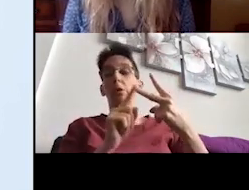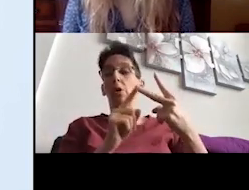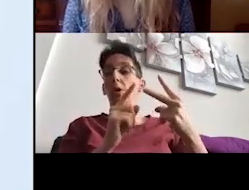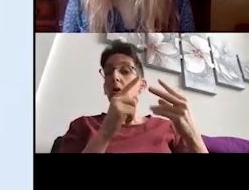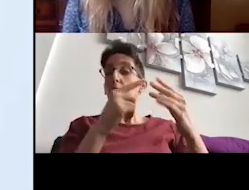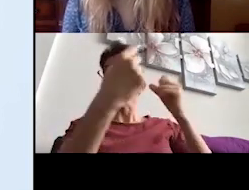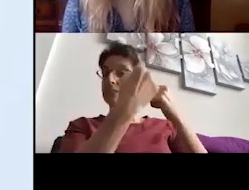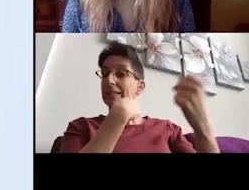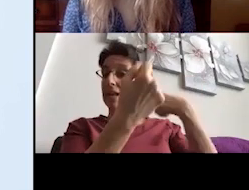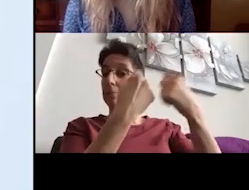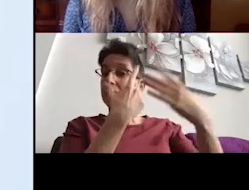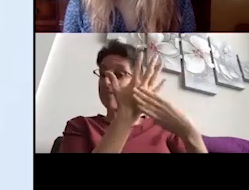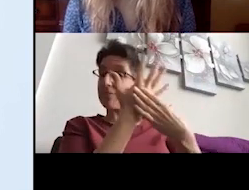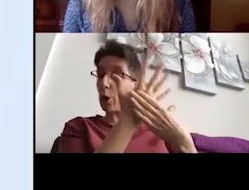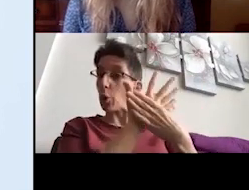there.